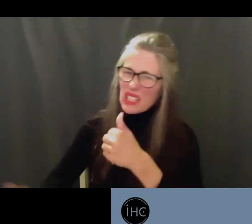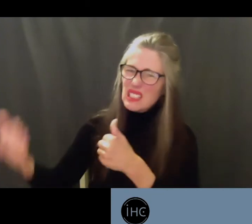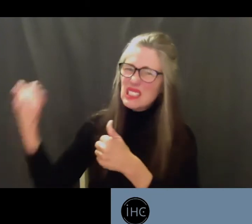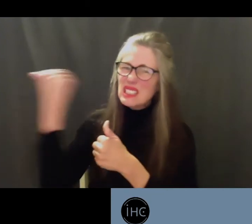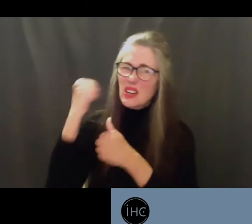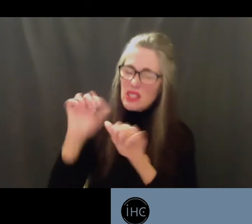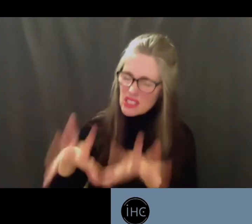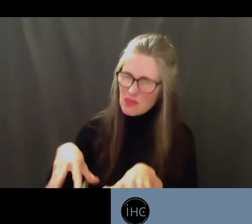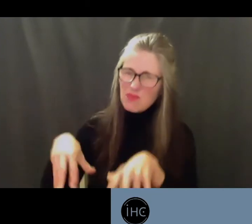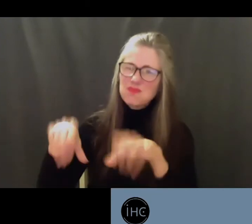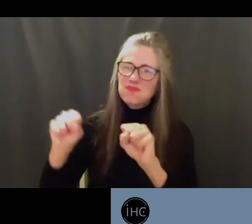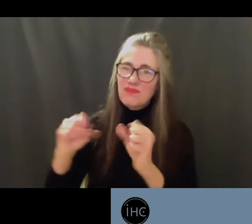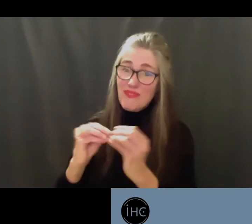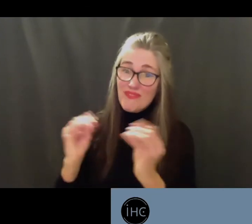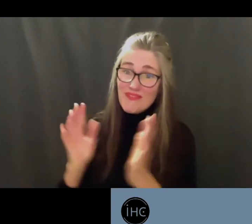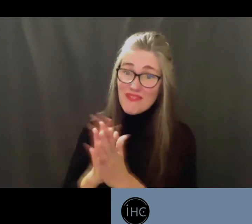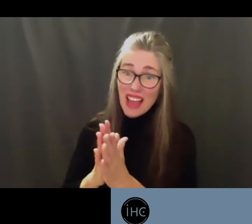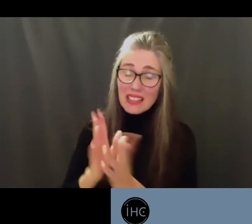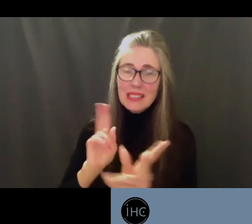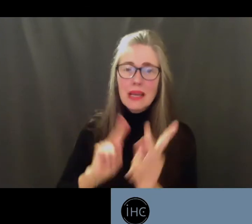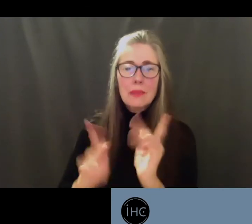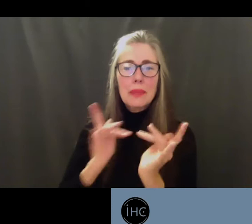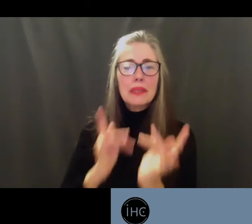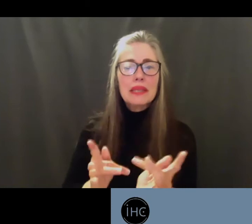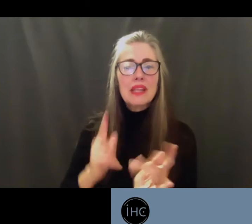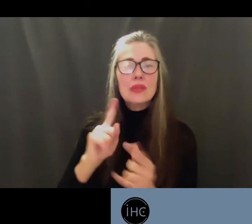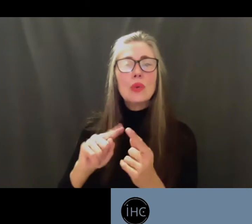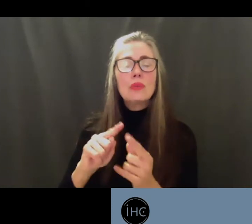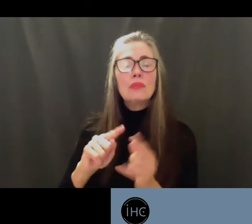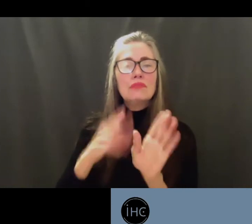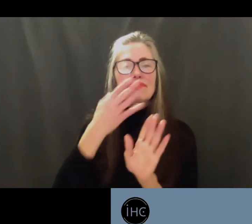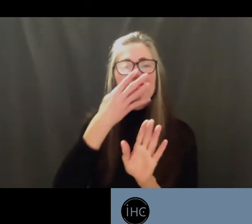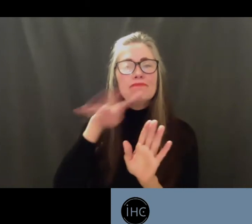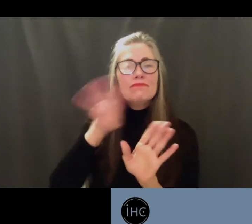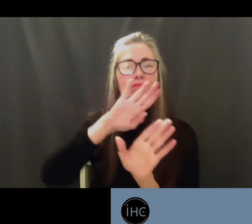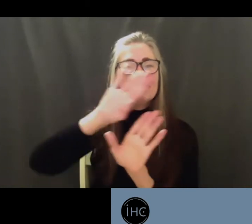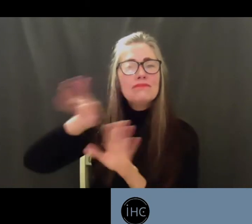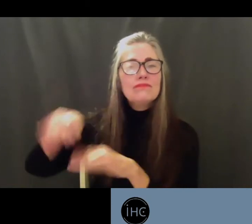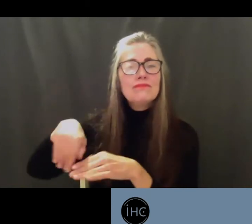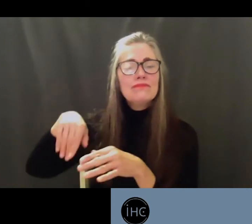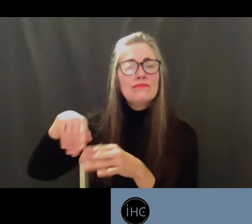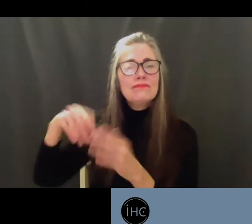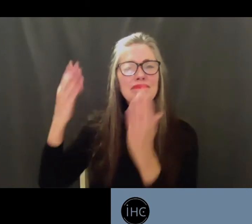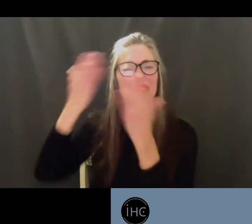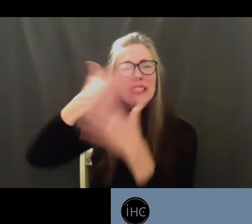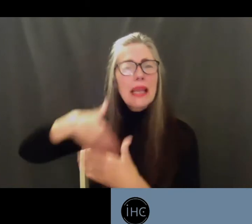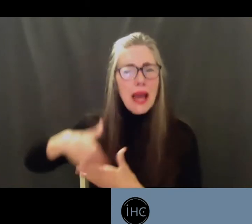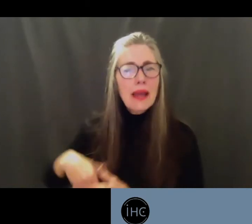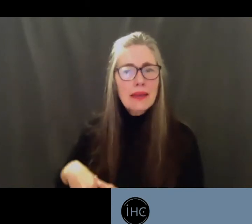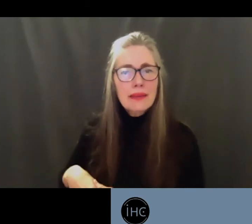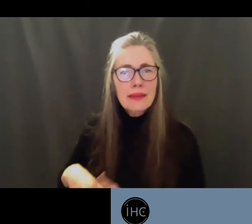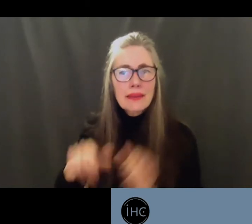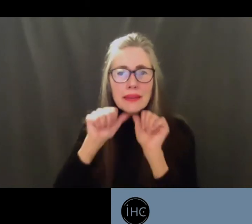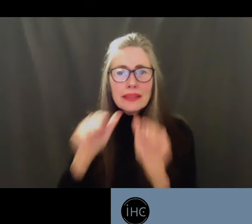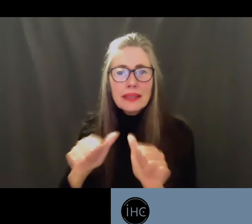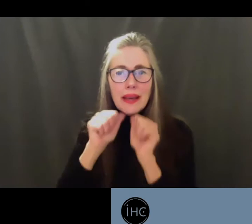wanted to look back and I have a violence chapter, and some people don't really want to read it. It's